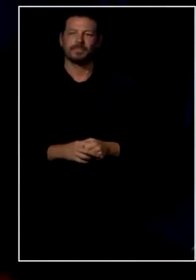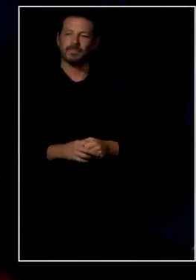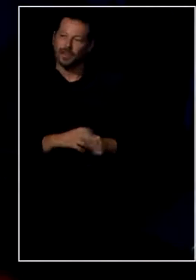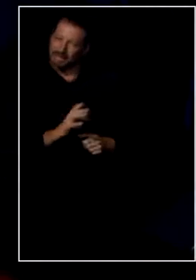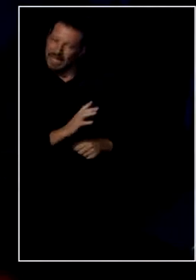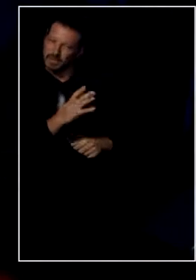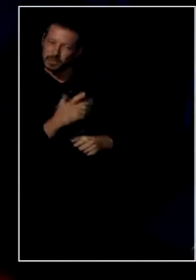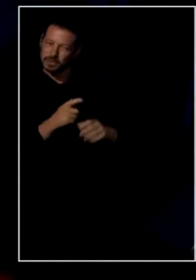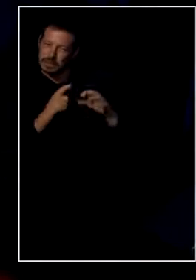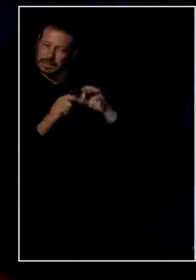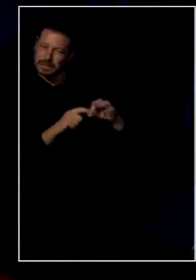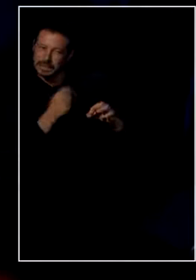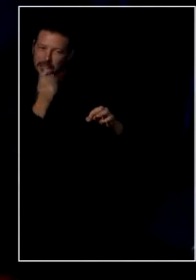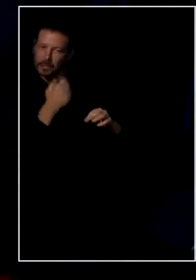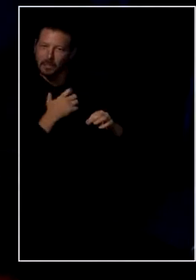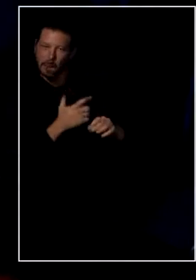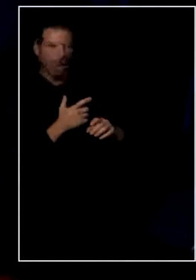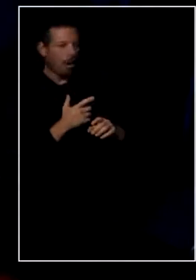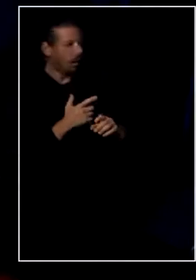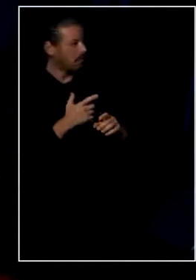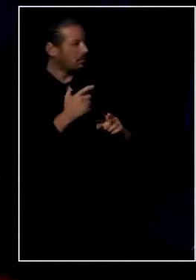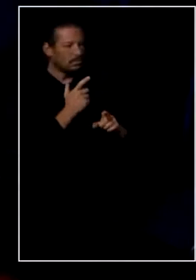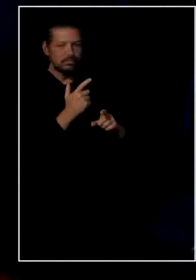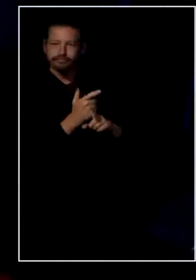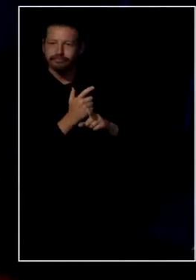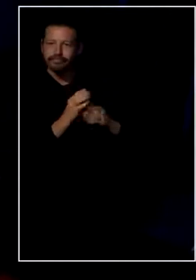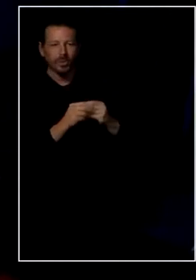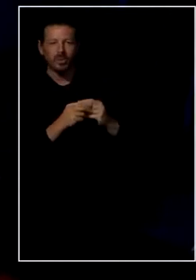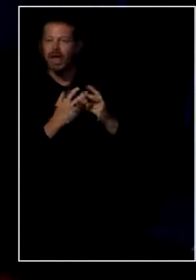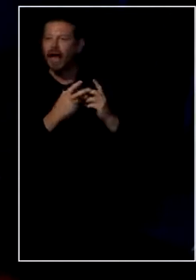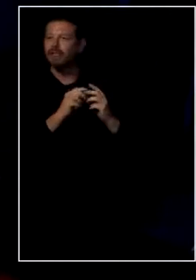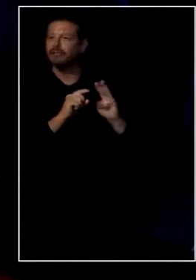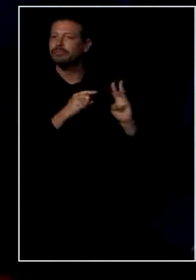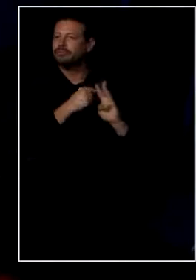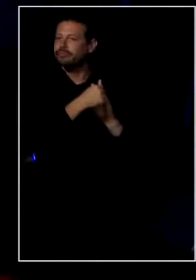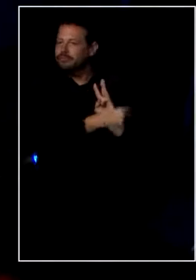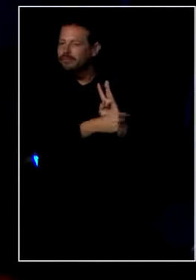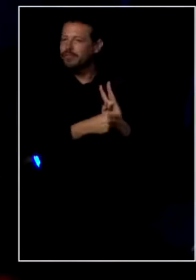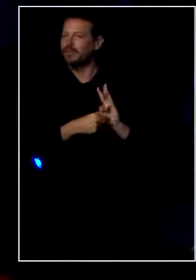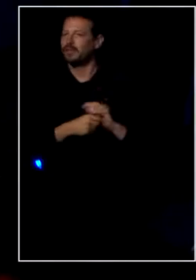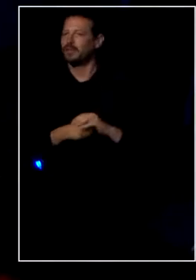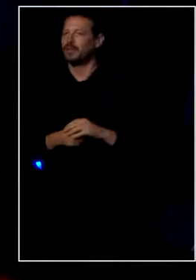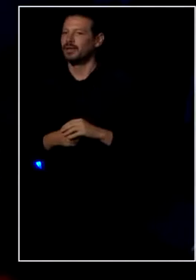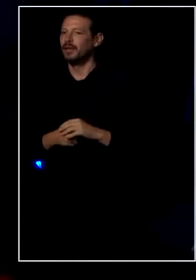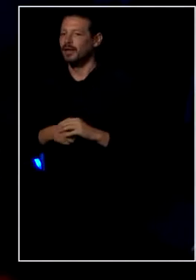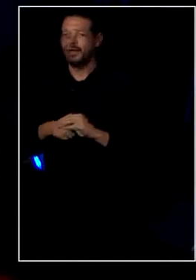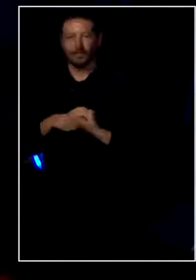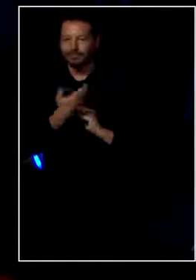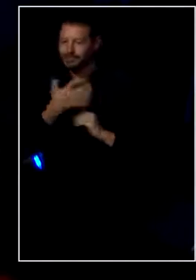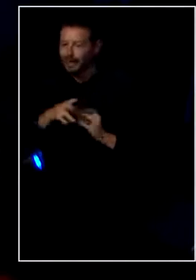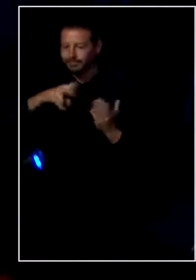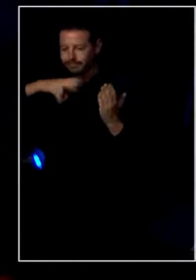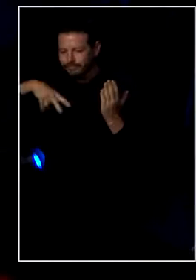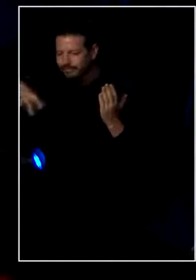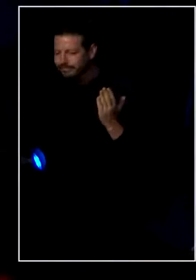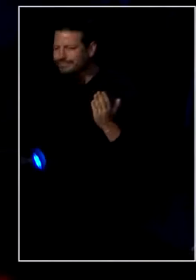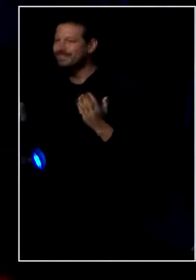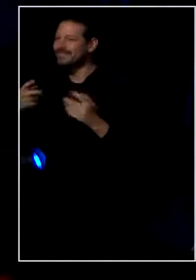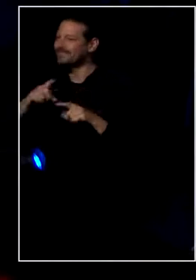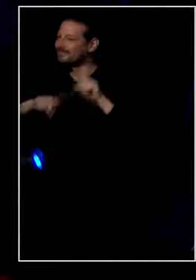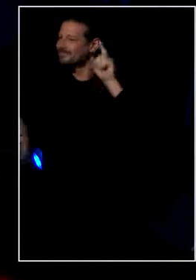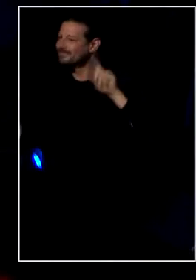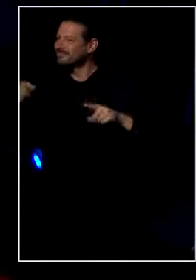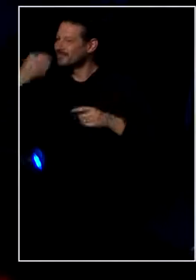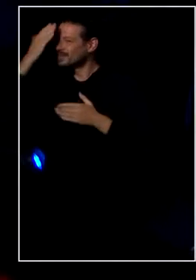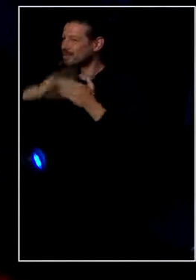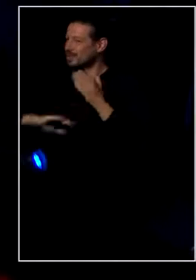explore that further throughout the evening with all of you about the experience of reading so many diverse experiences of disability. I mean,